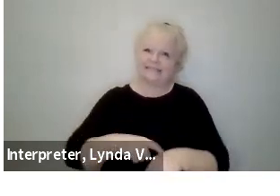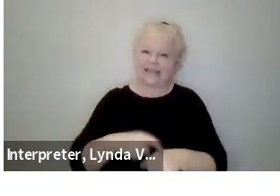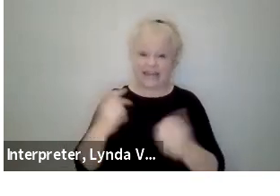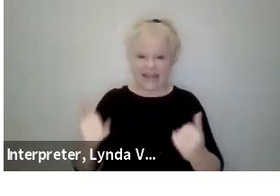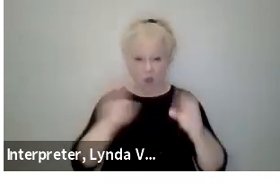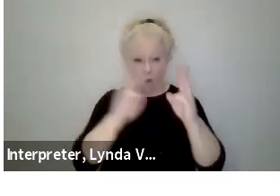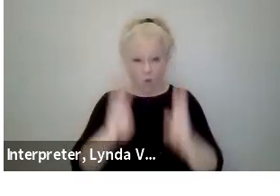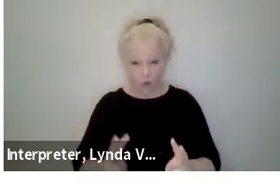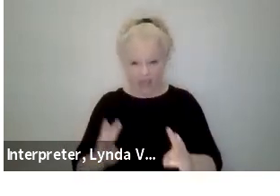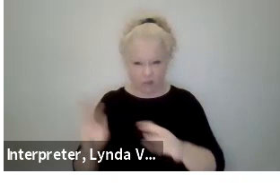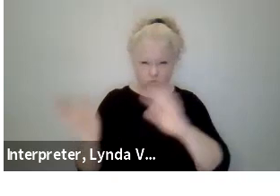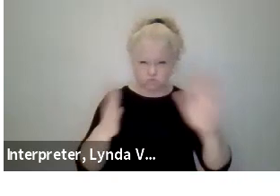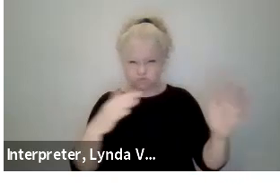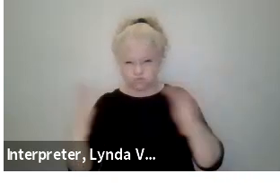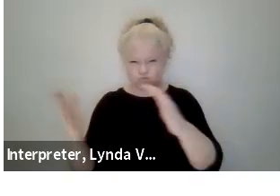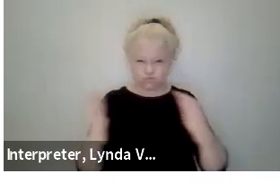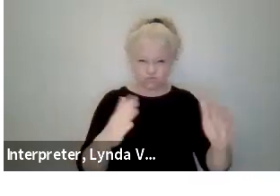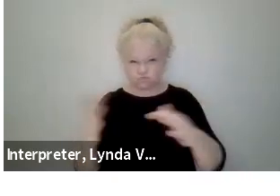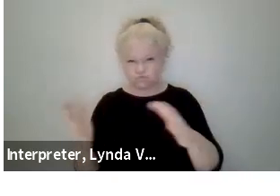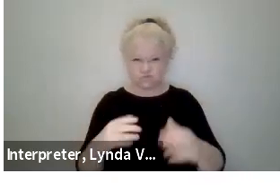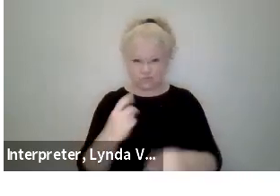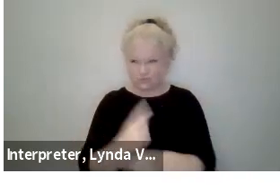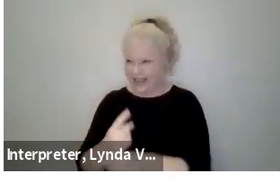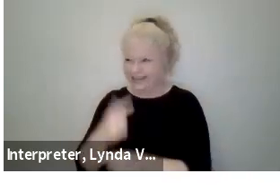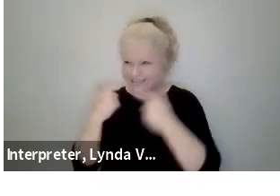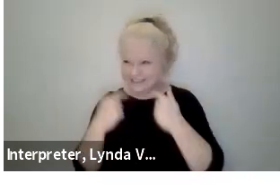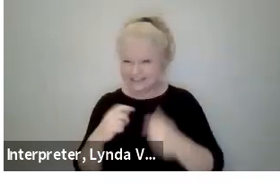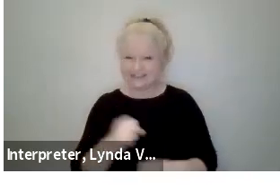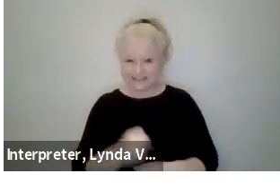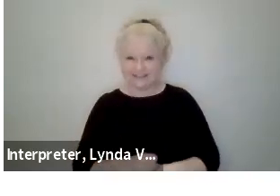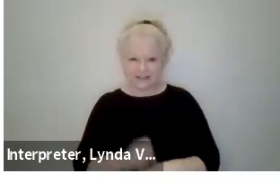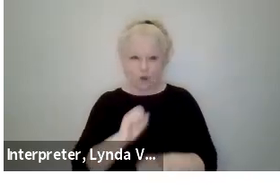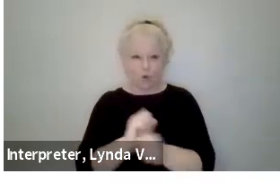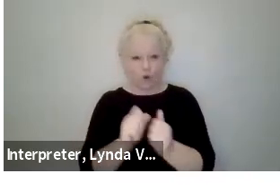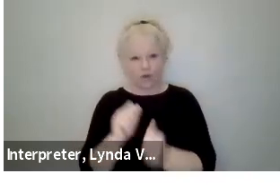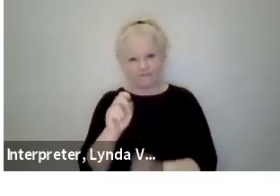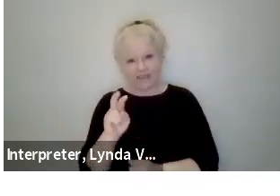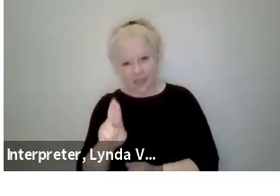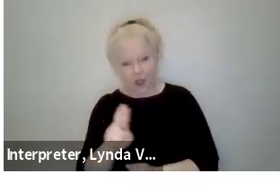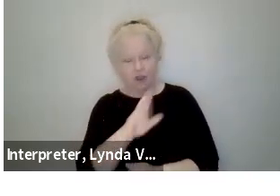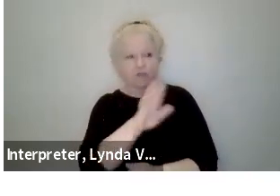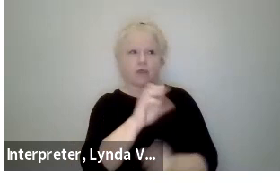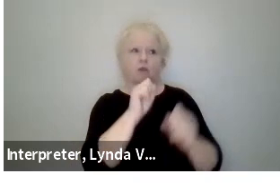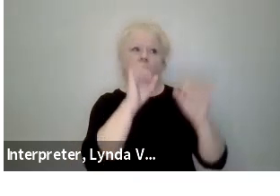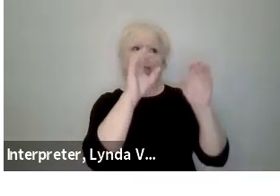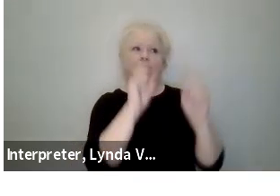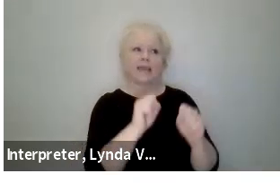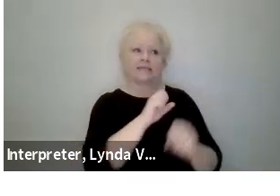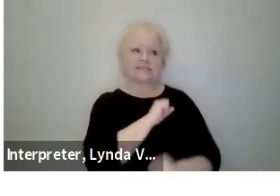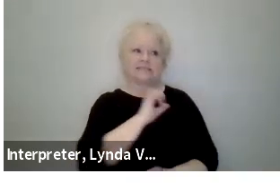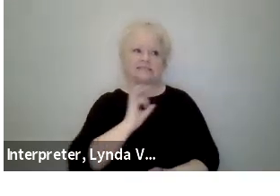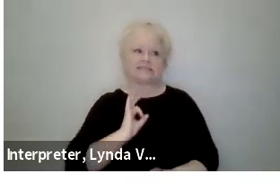for a couple of days. So, you know, working with VR and their amazing staff in our